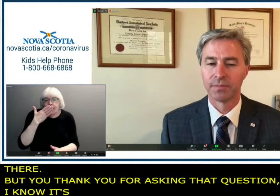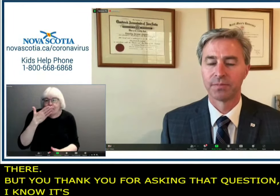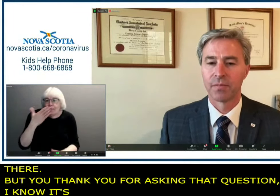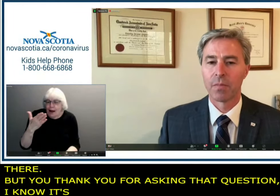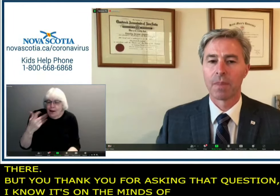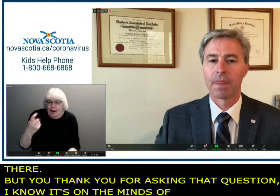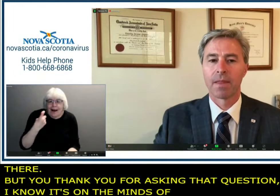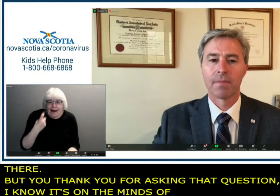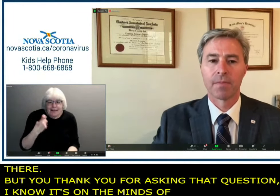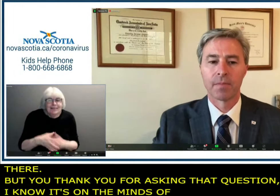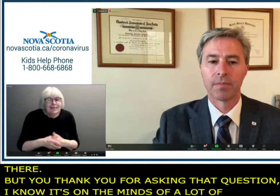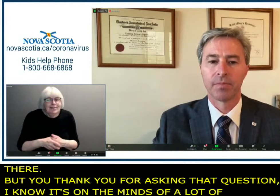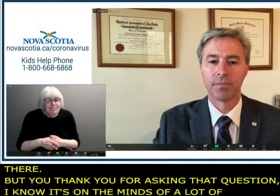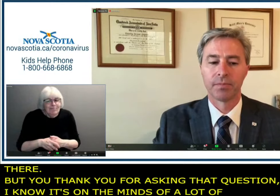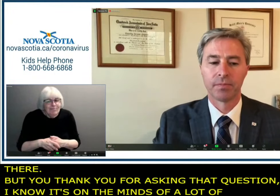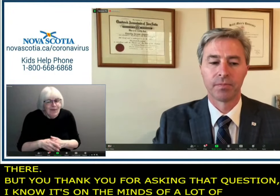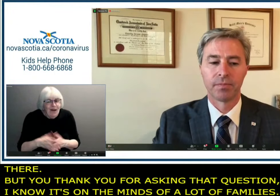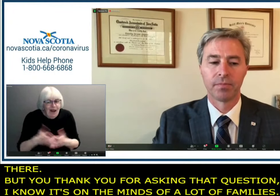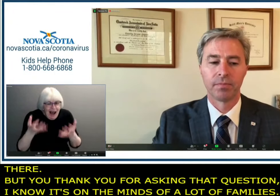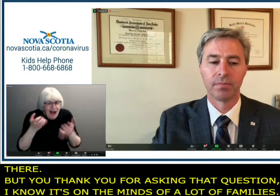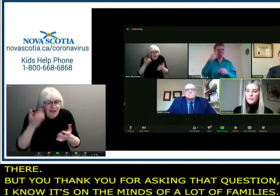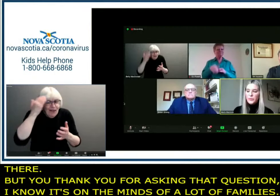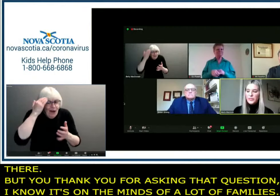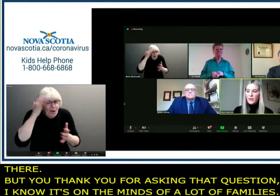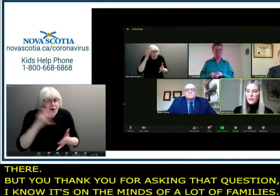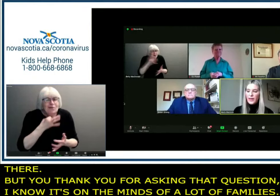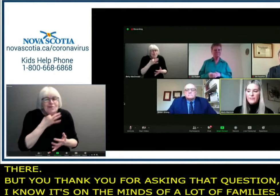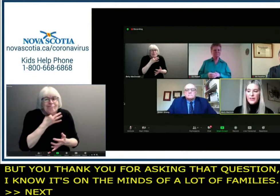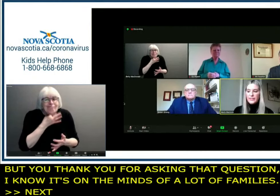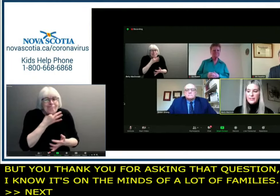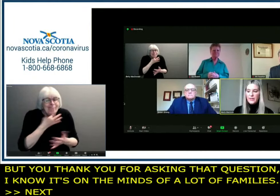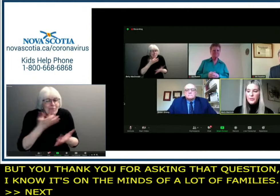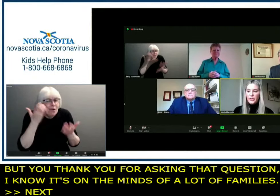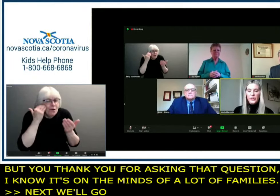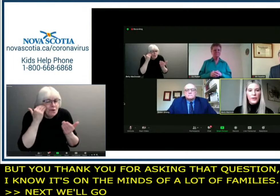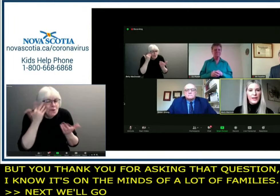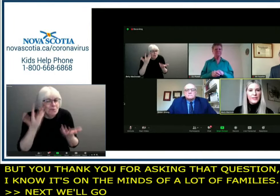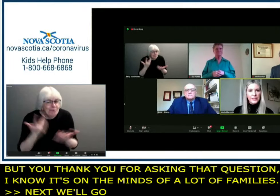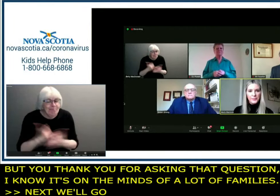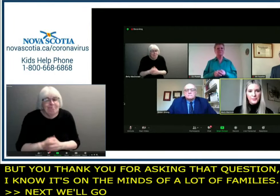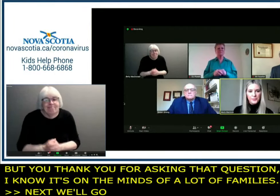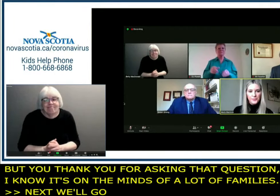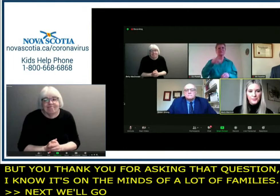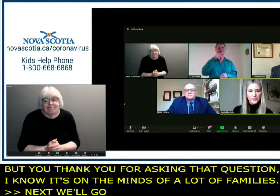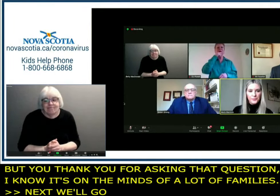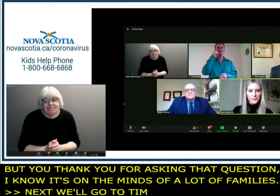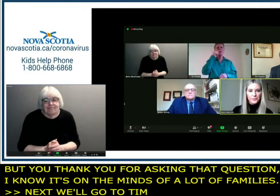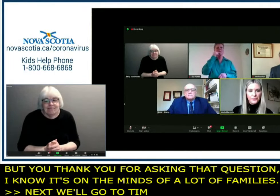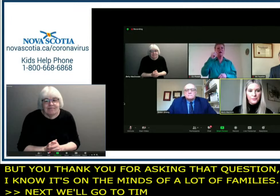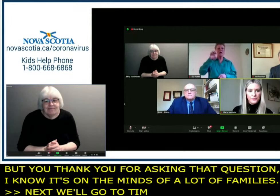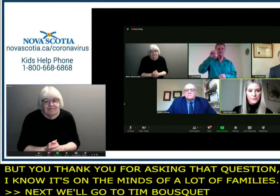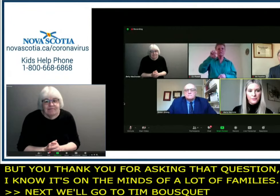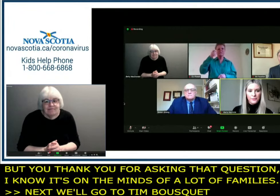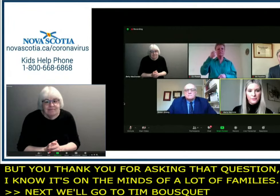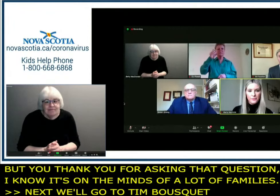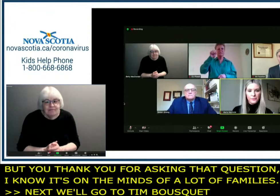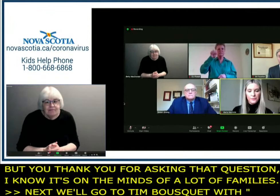families. Okay, next we'll go to Tim Bousquet with the Halifax Examiner. Go ahead, Tim.